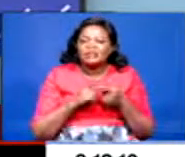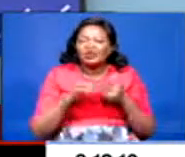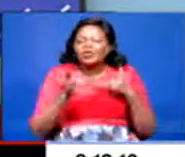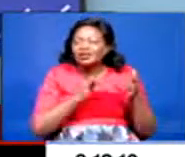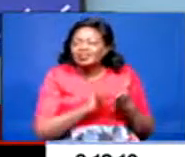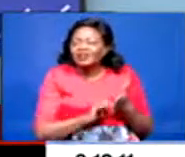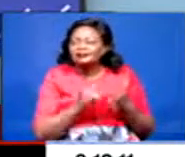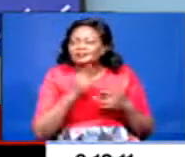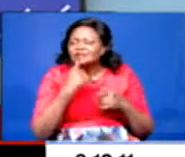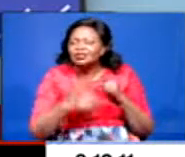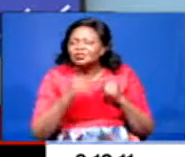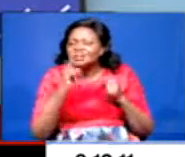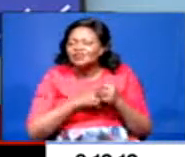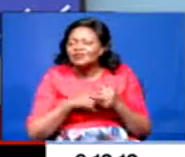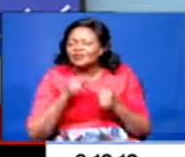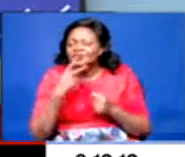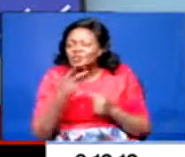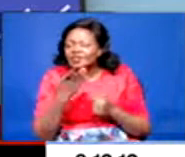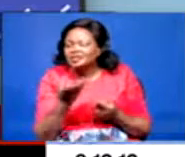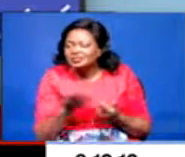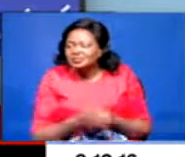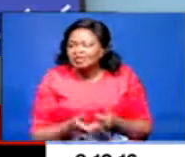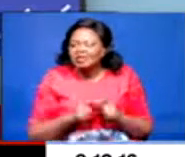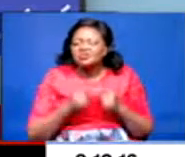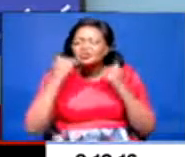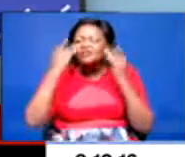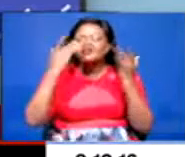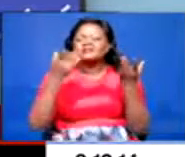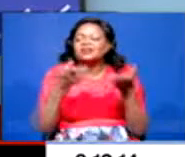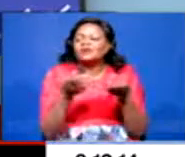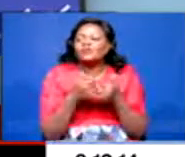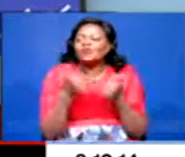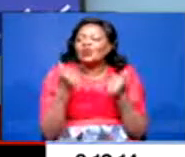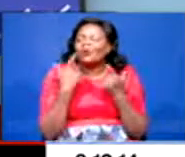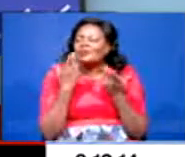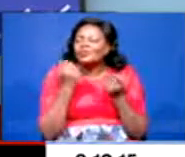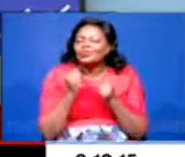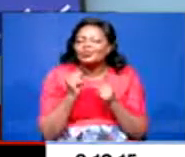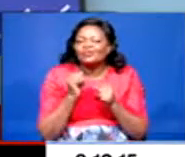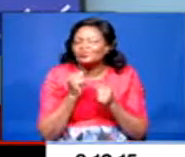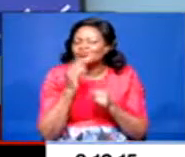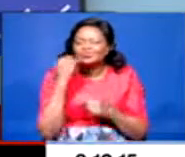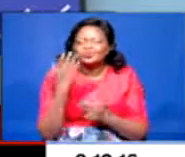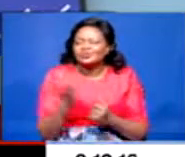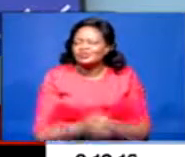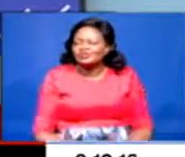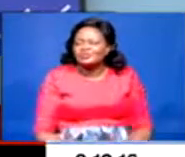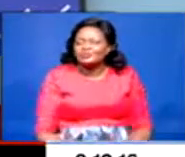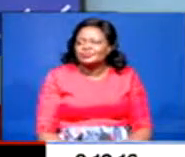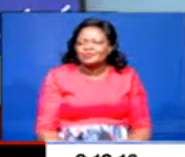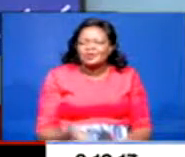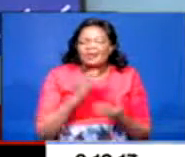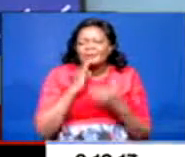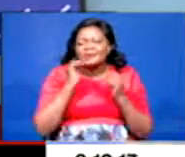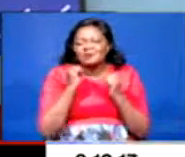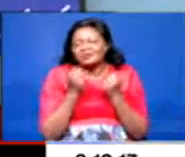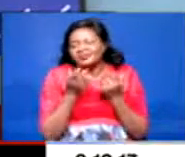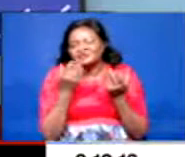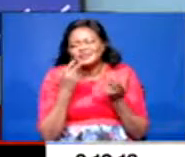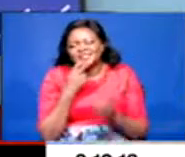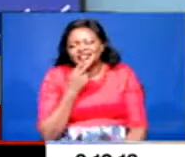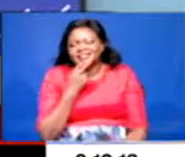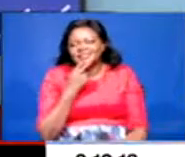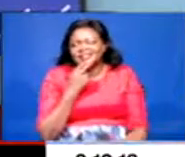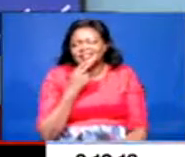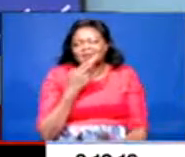we never saw the surfers, we don't know whether this time they are intact or they are going to be foolproof. Maybe they are in Uganda. Could be in Uganda, or maybe